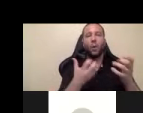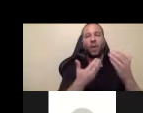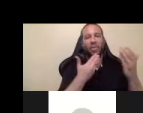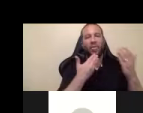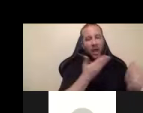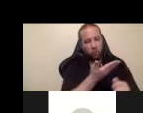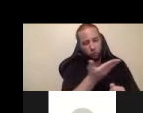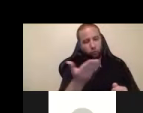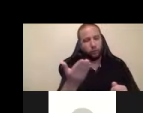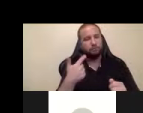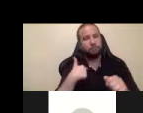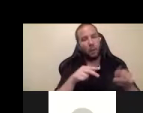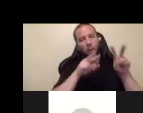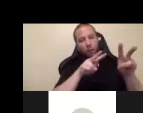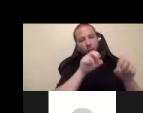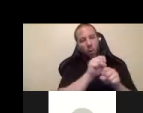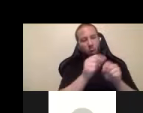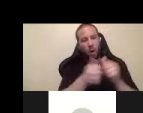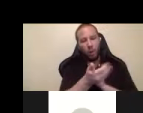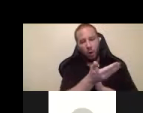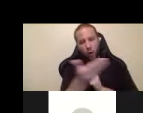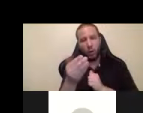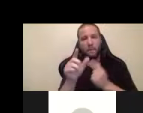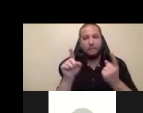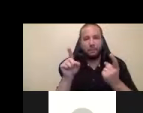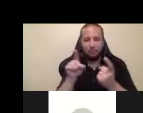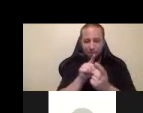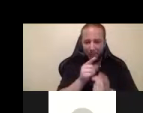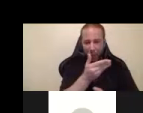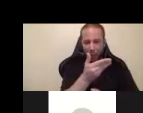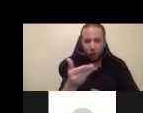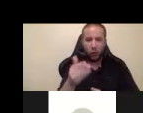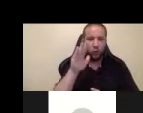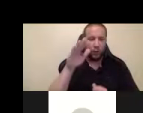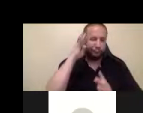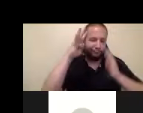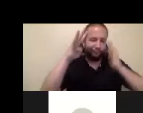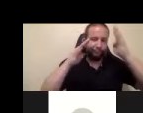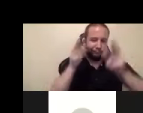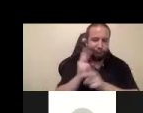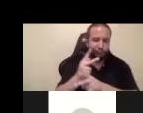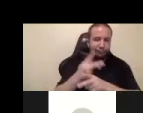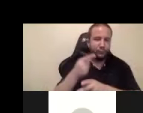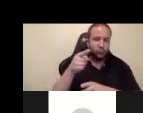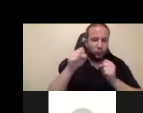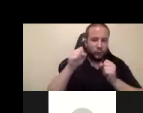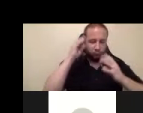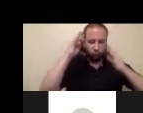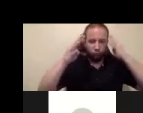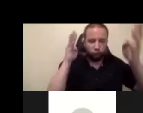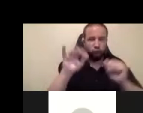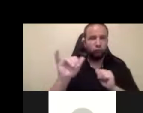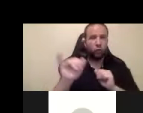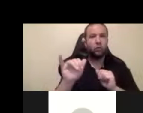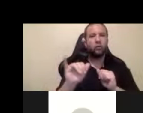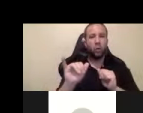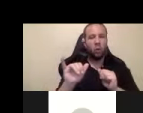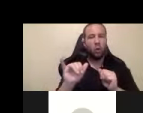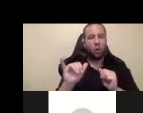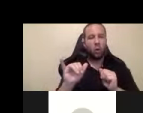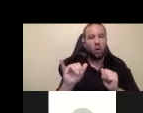looking forward to working with you. I'm looking forward to the products that you have, and looking forward to a